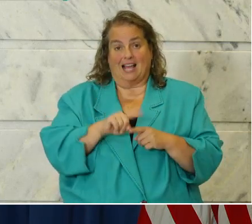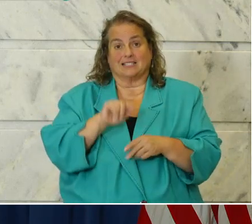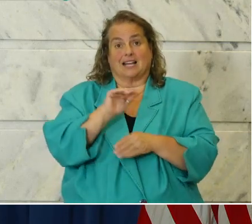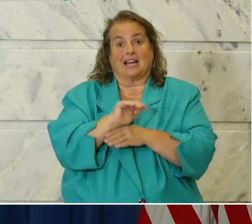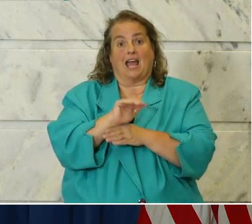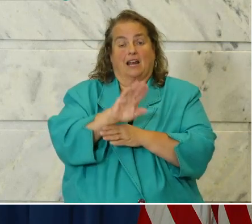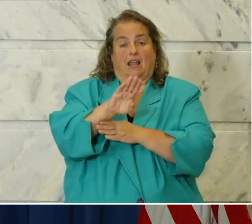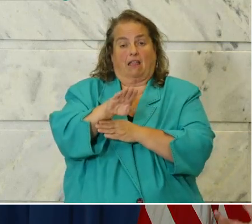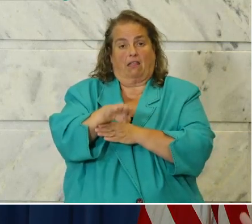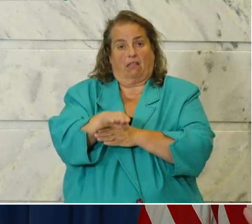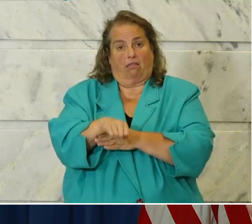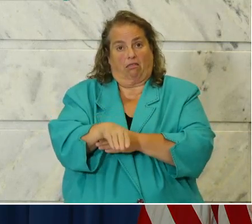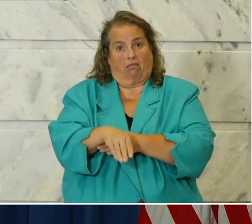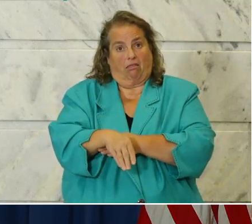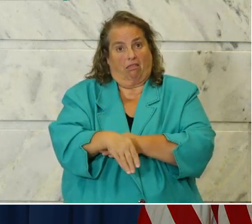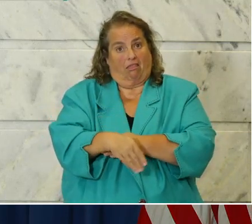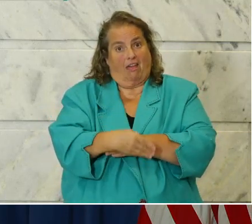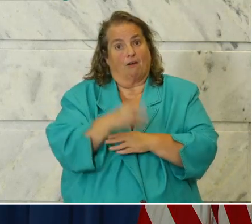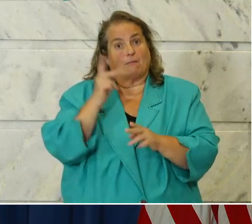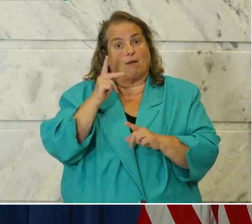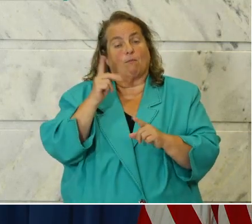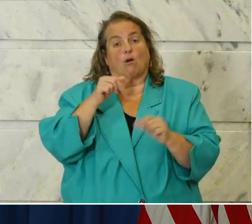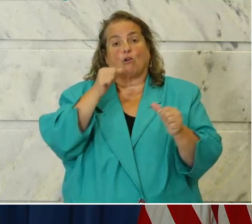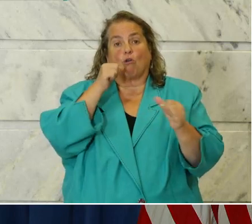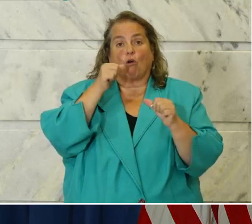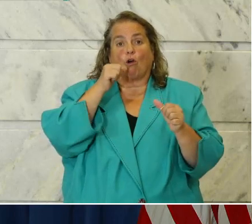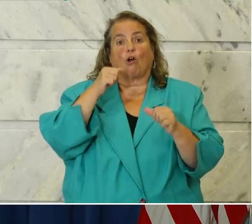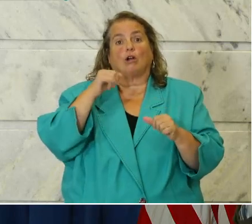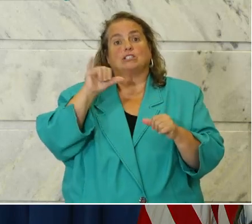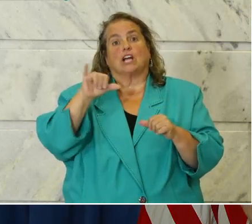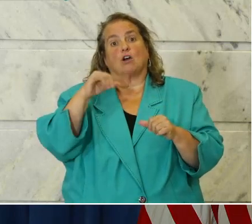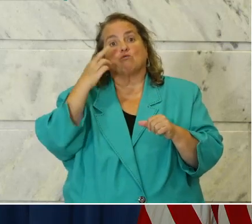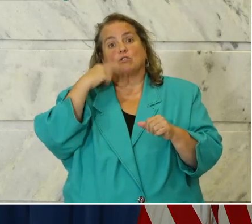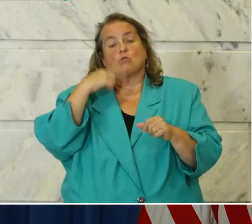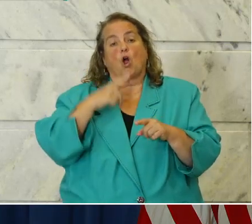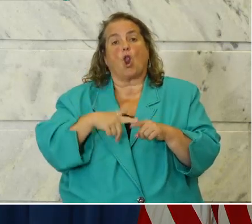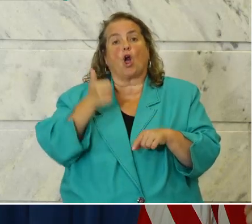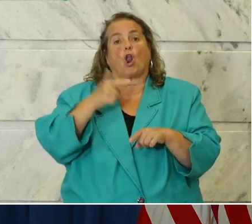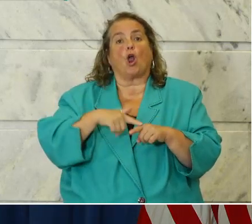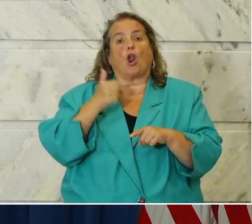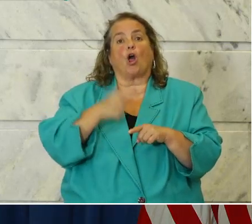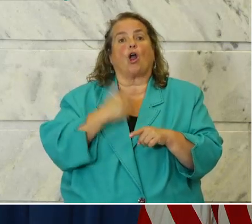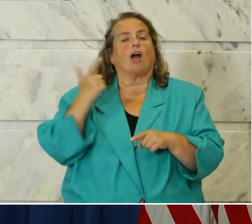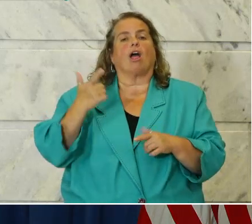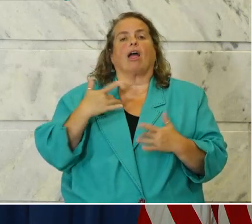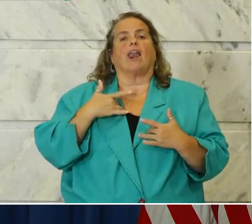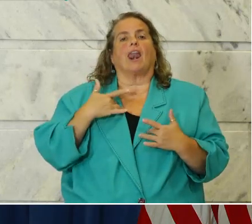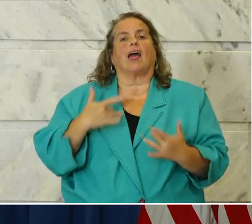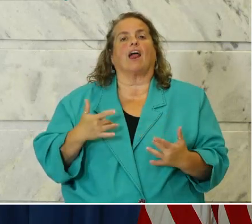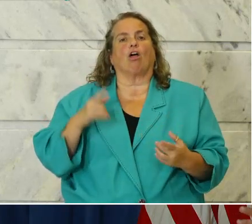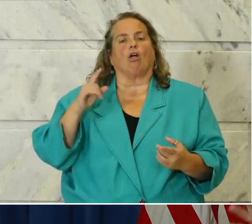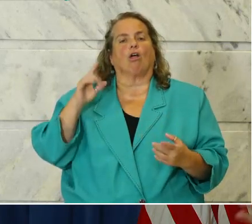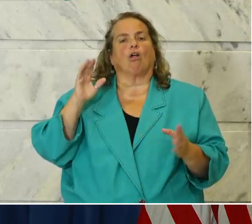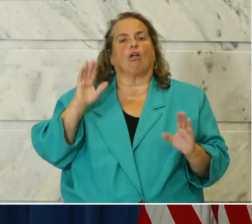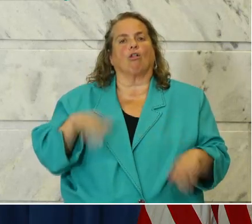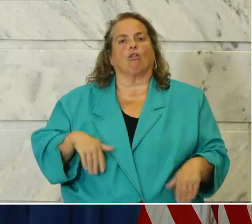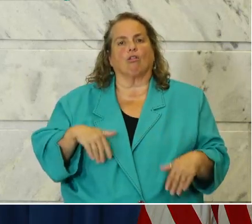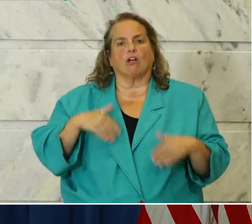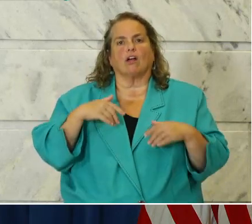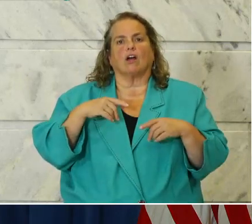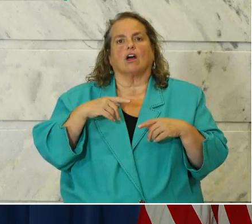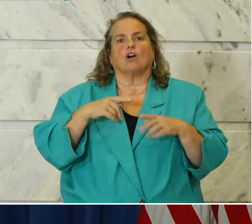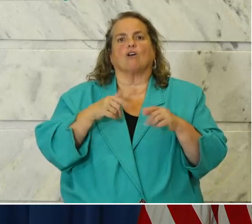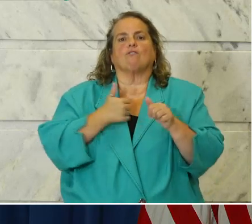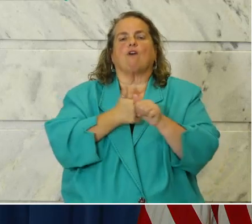longer, maybe as people have been out a little bit longer, that they are less likely to follow the rules and restrictions that bar is